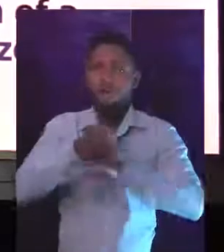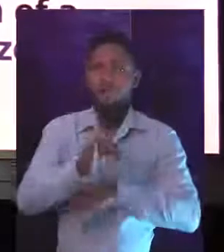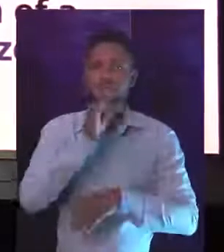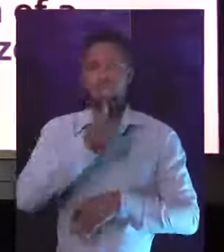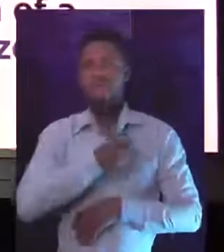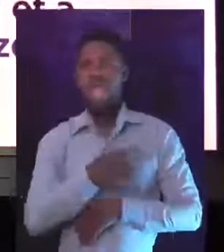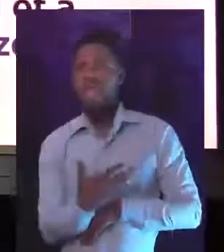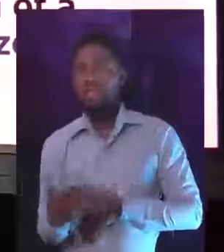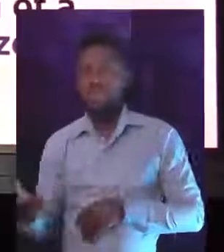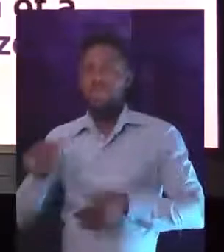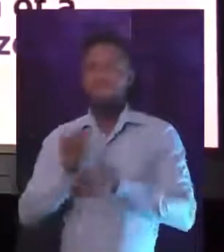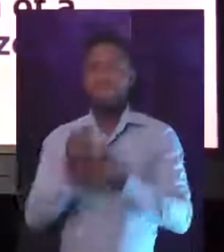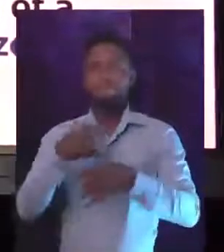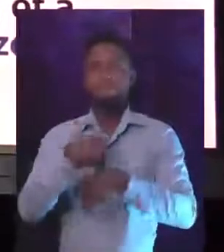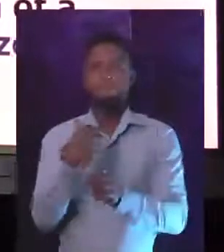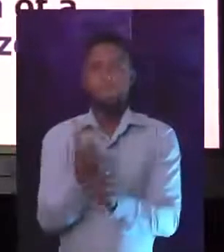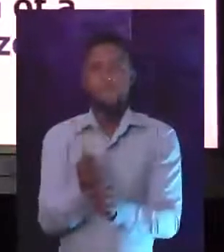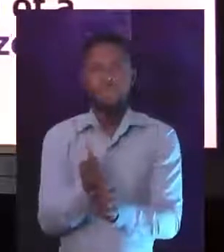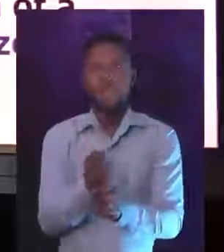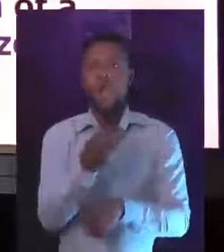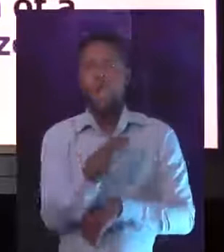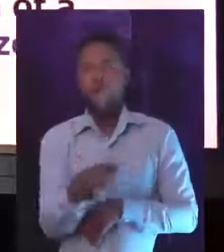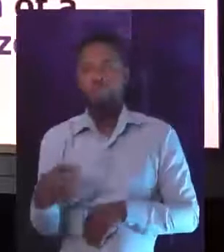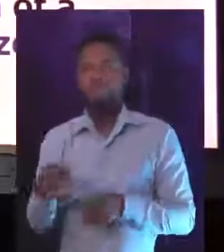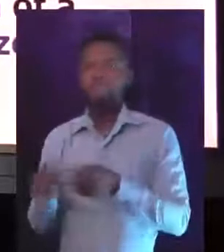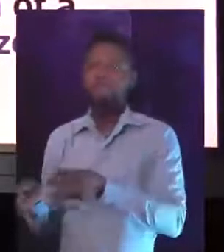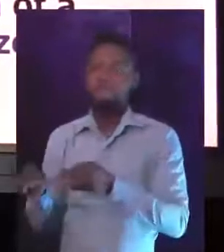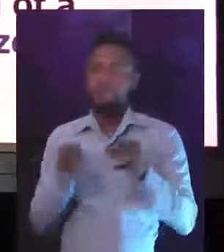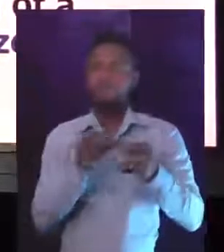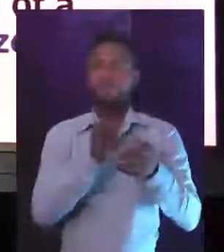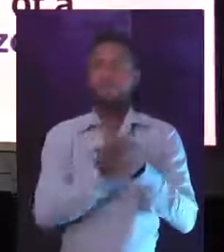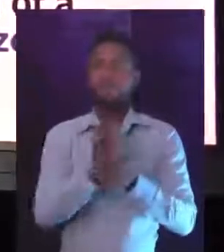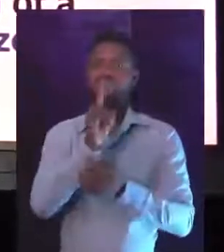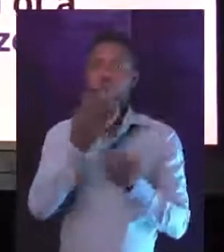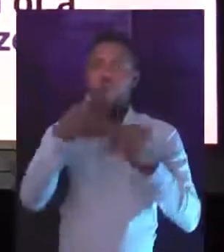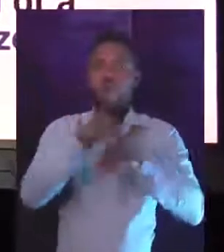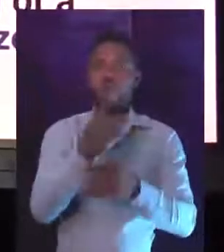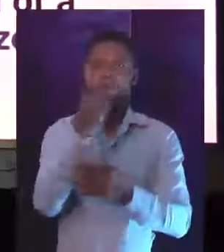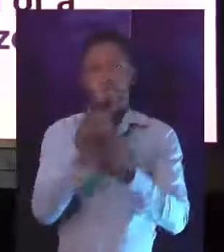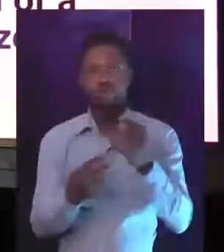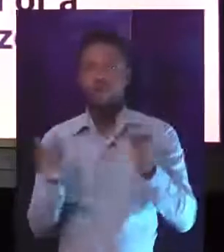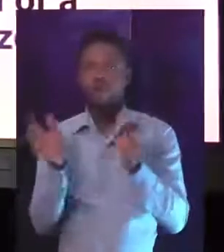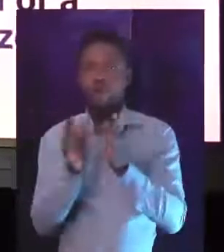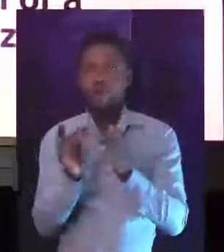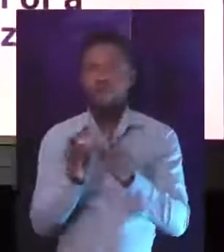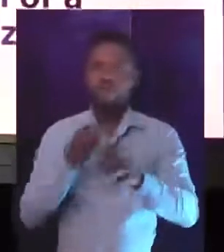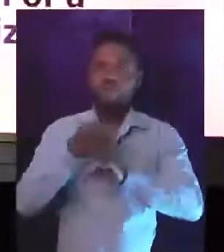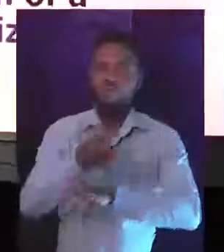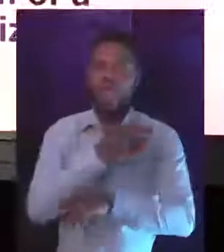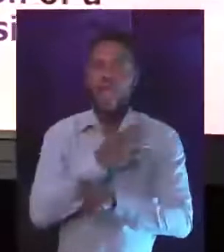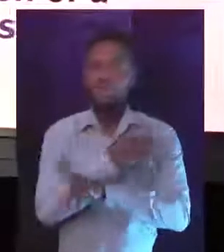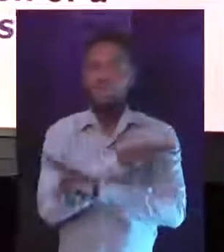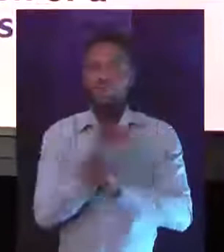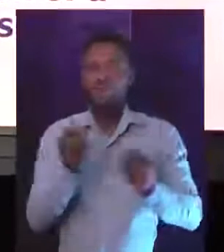that a force is anything that makes object move. That one covers both contact